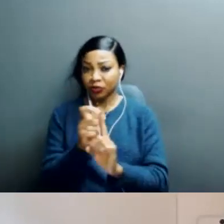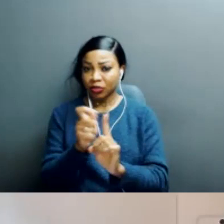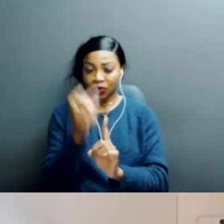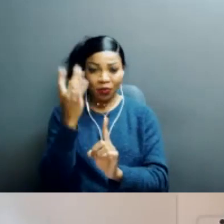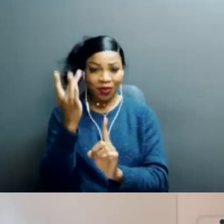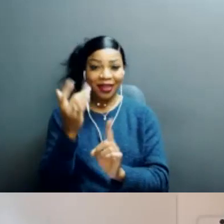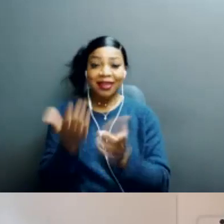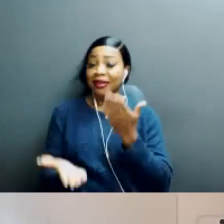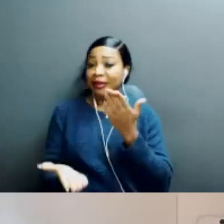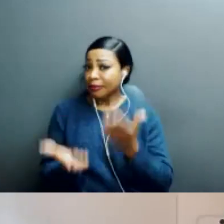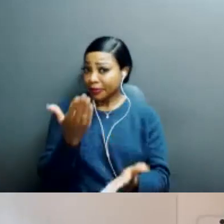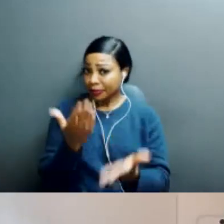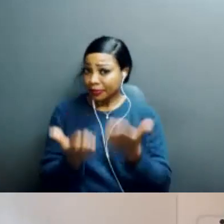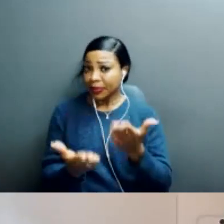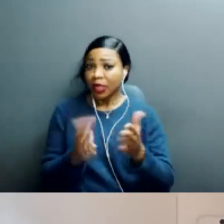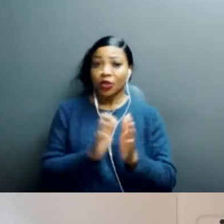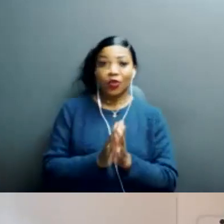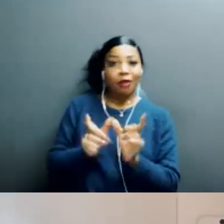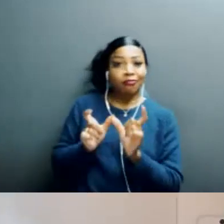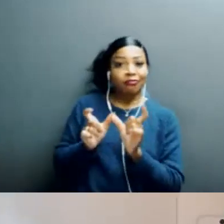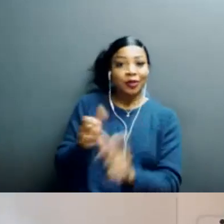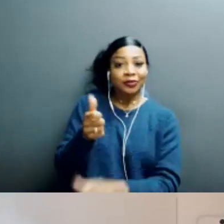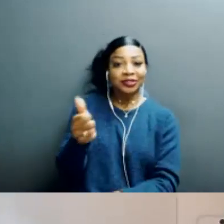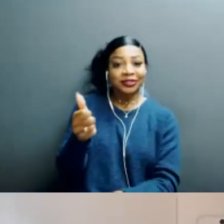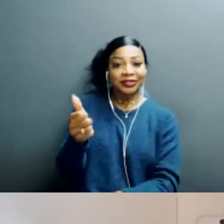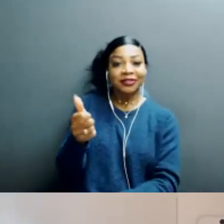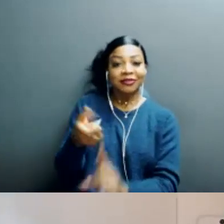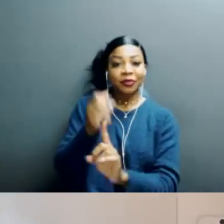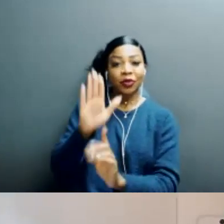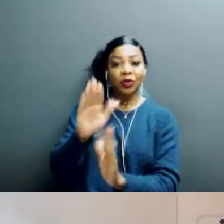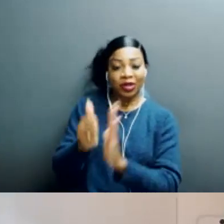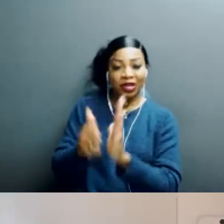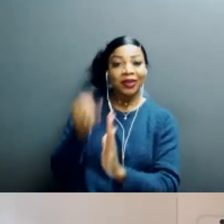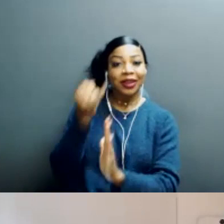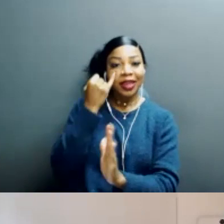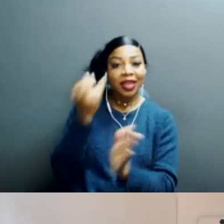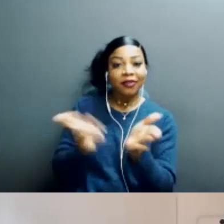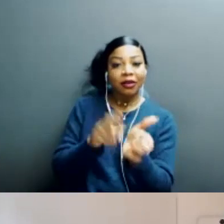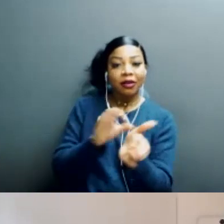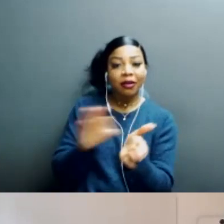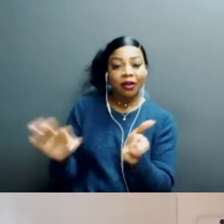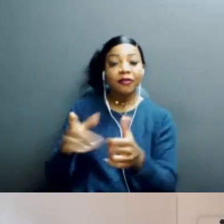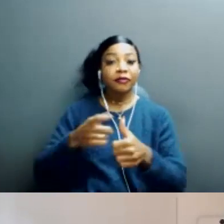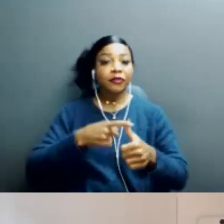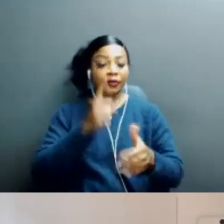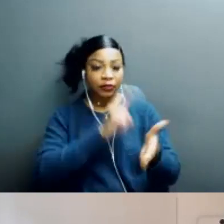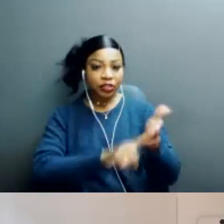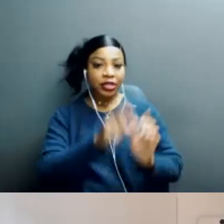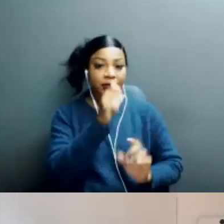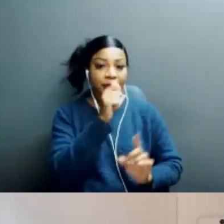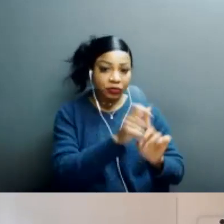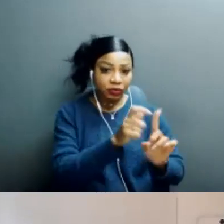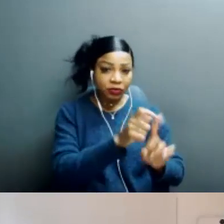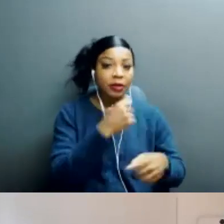could actually be locking yourself out of an account if you log off it's always best to check your password and make sure